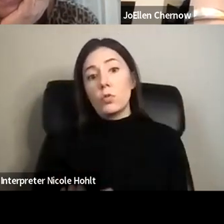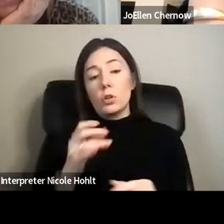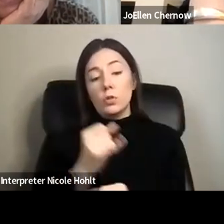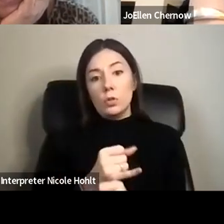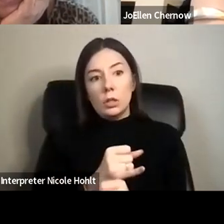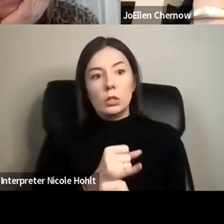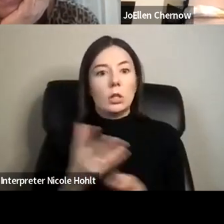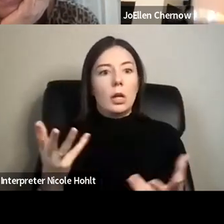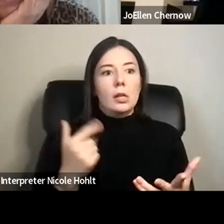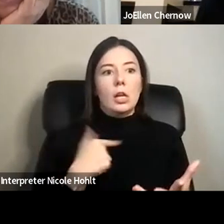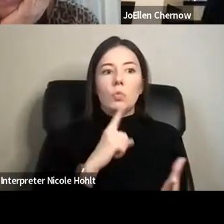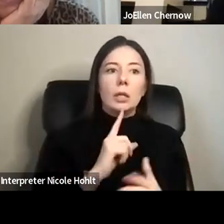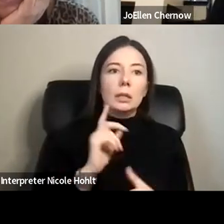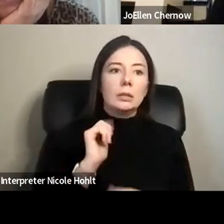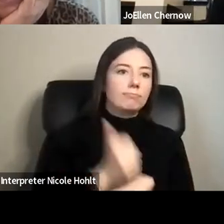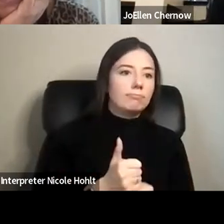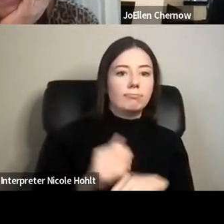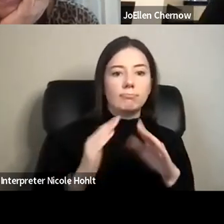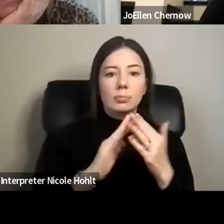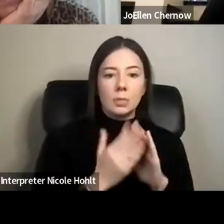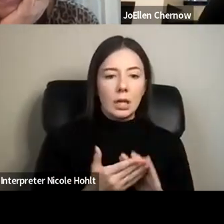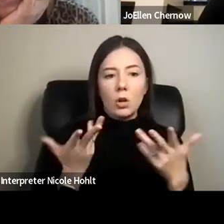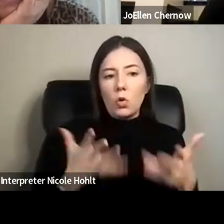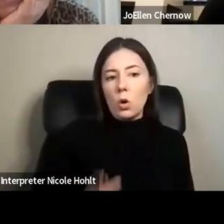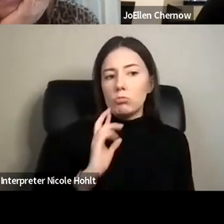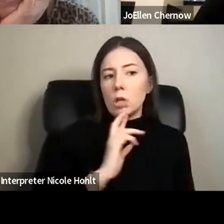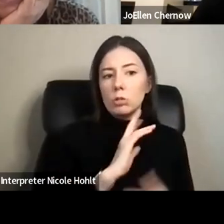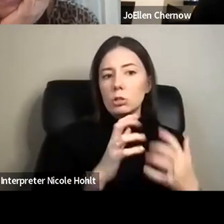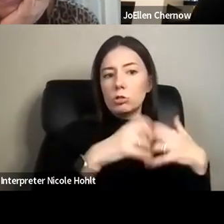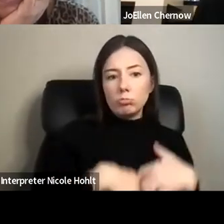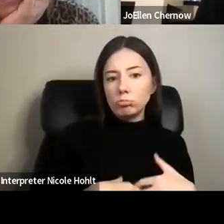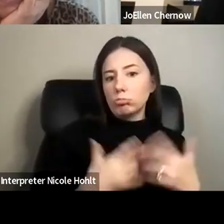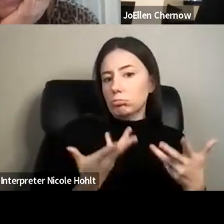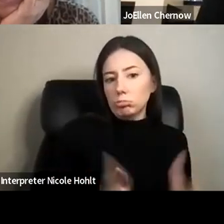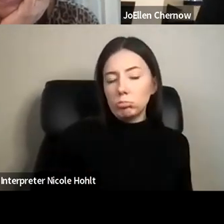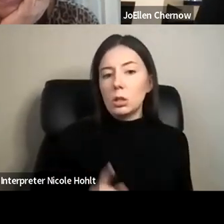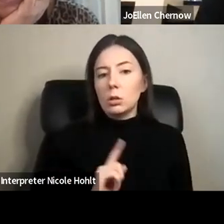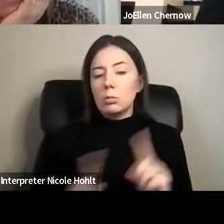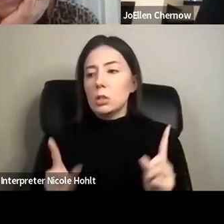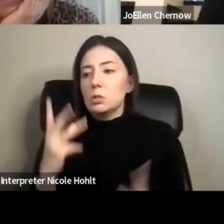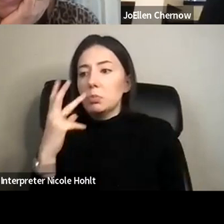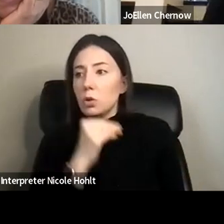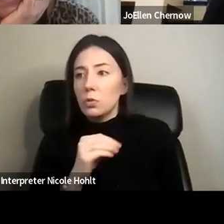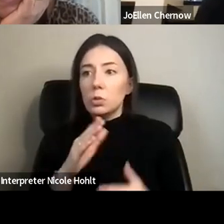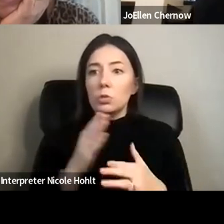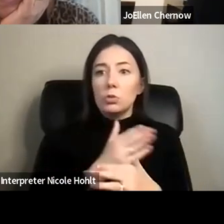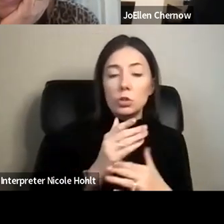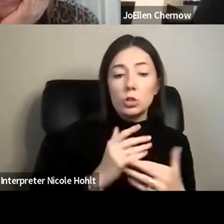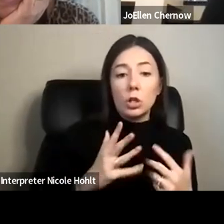community. I don't want restaurants to go anywhere. I don't want hospitality to go anywhere. It's really beautiful when you share space and share food with